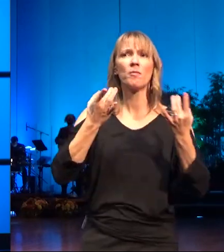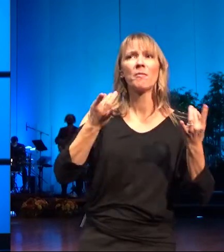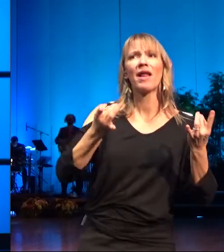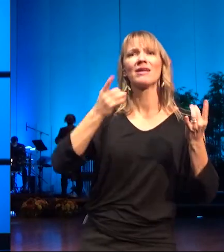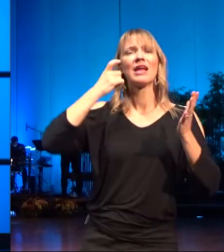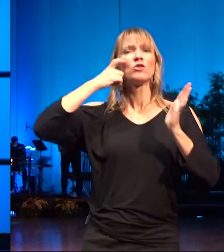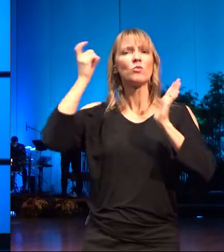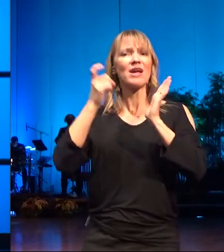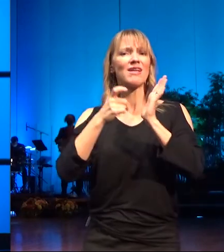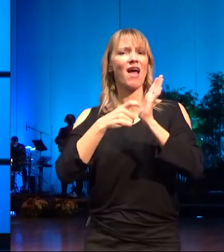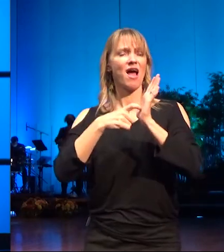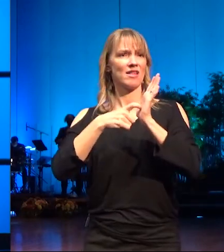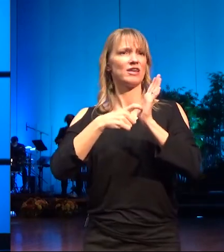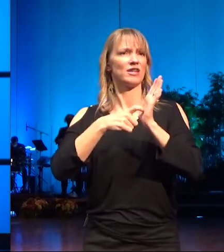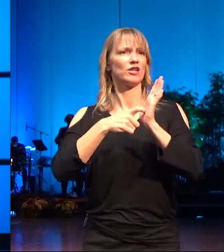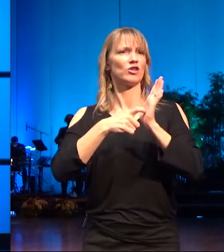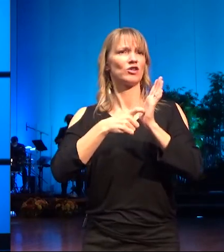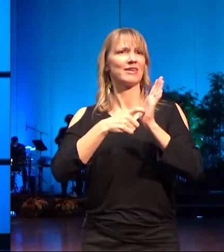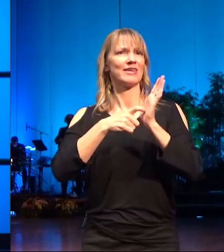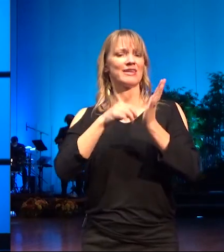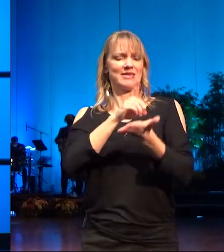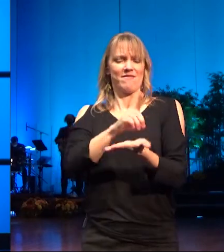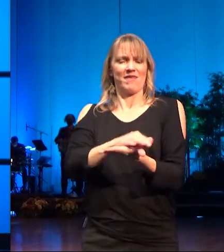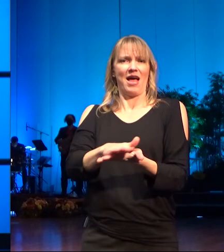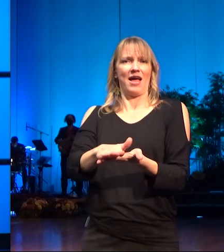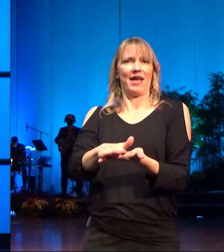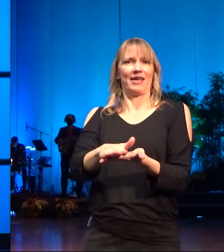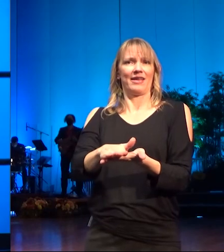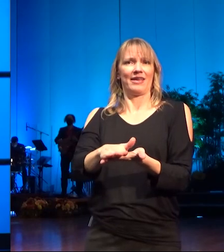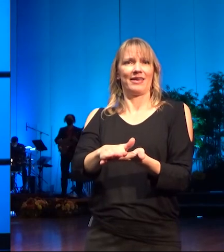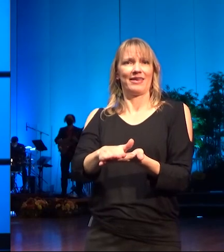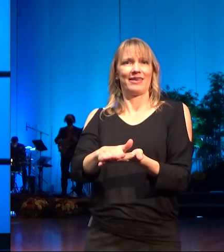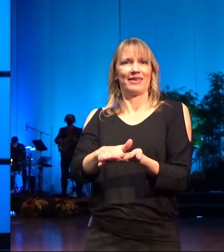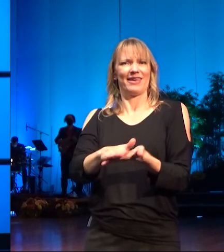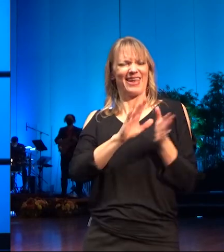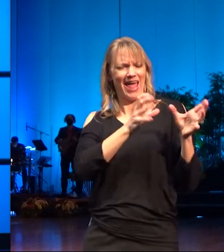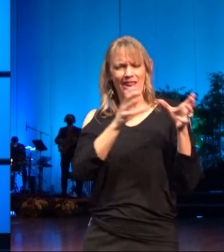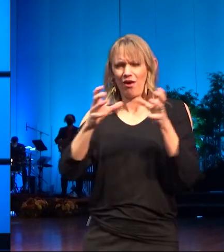to acknowledge the divine.